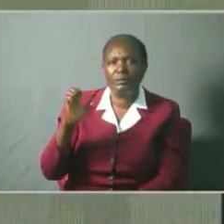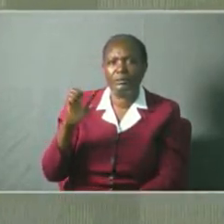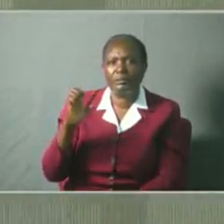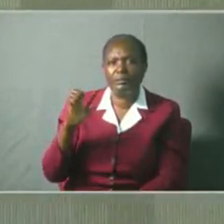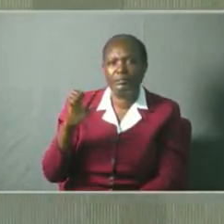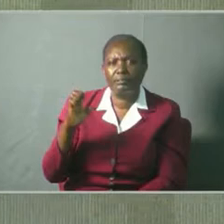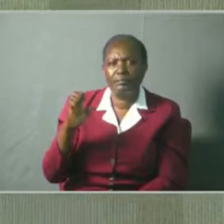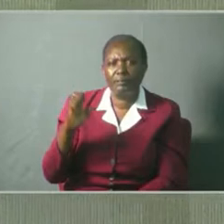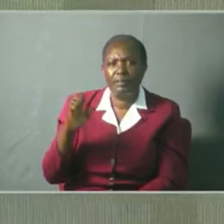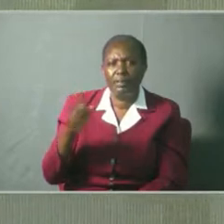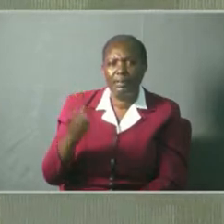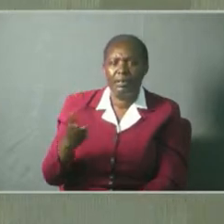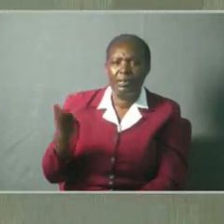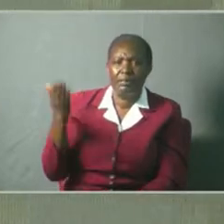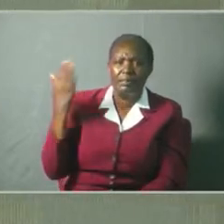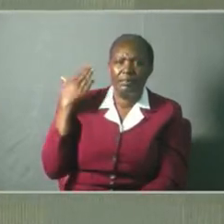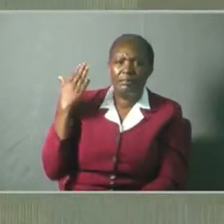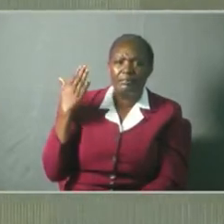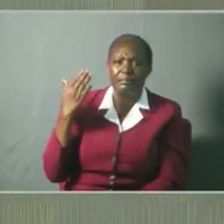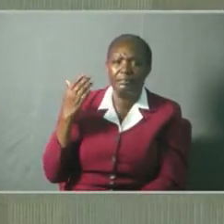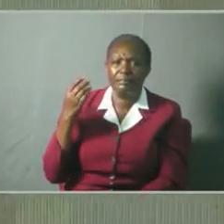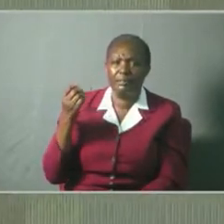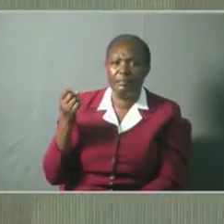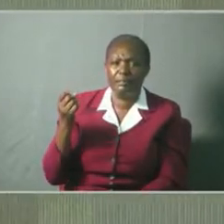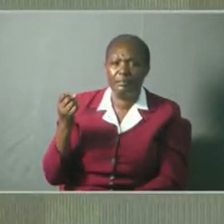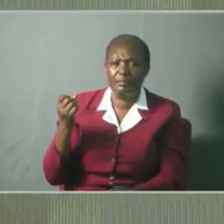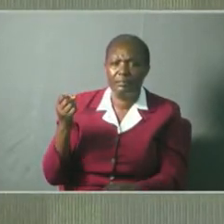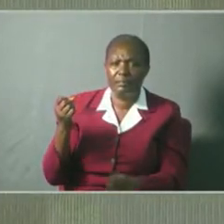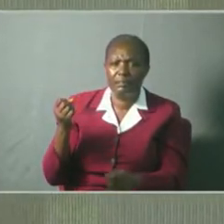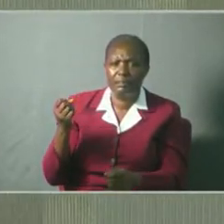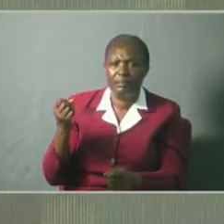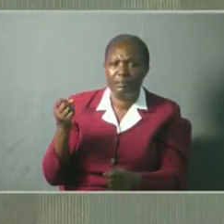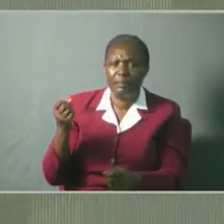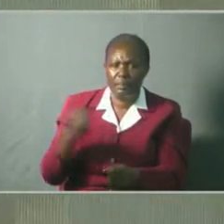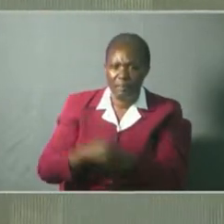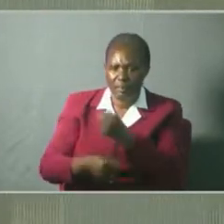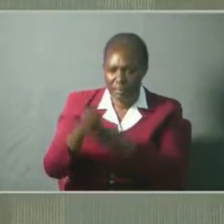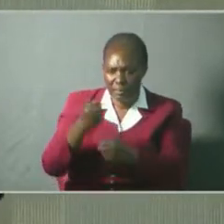Wow. So last in June last year,